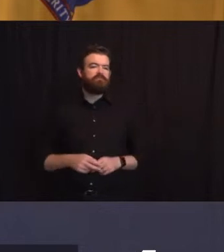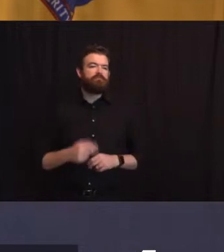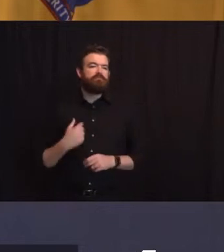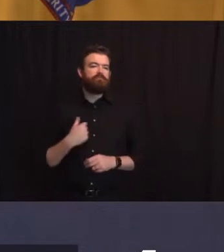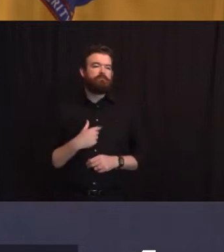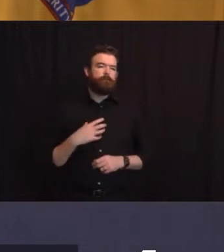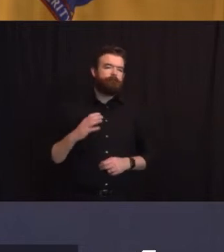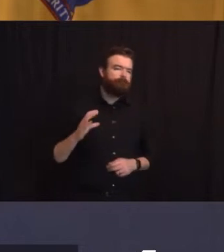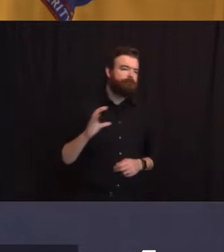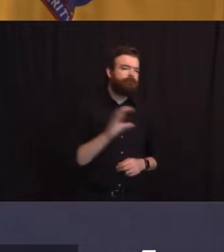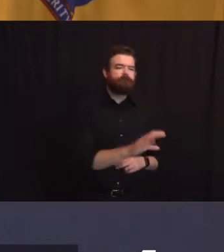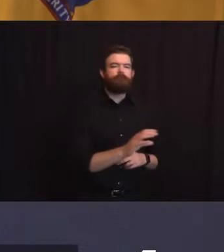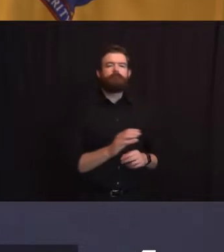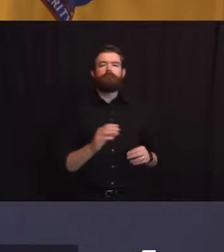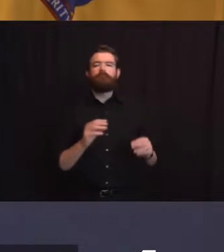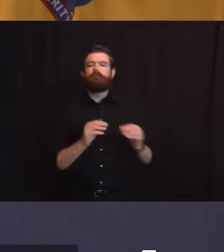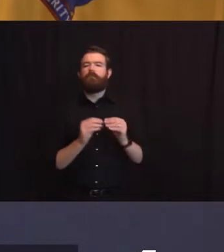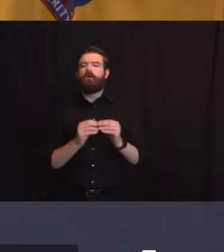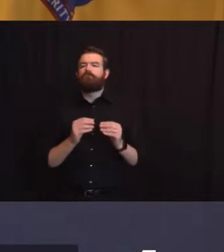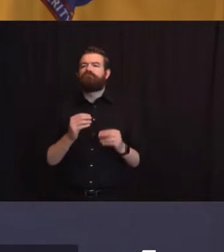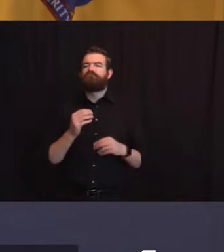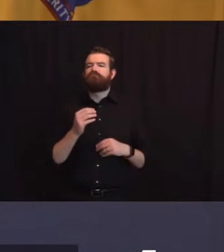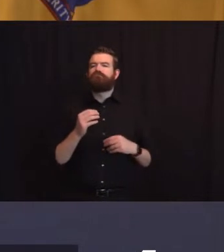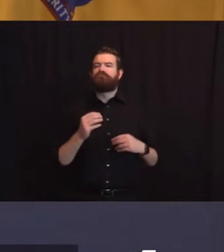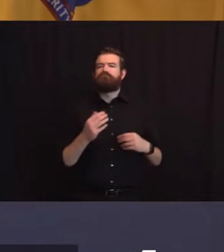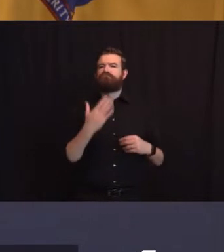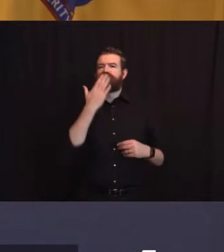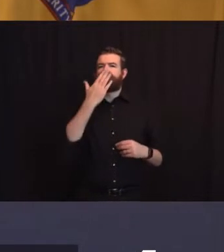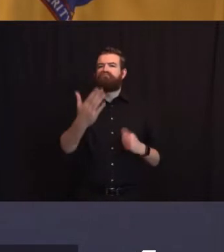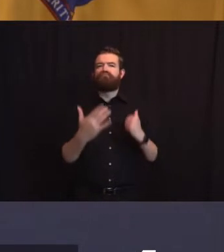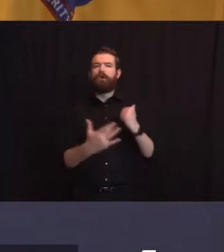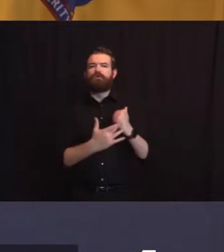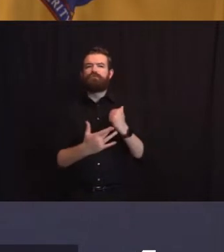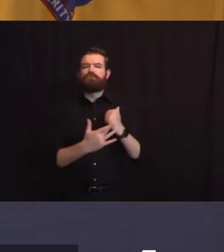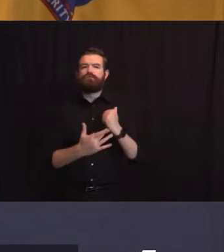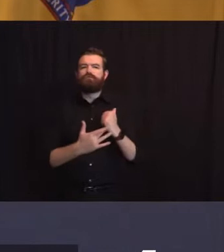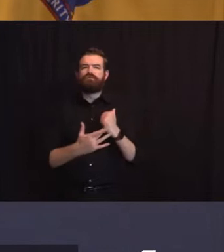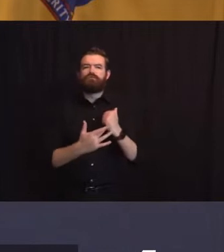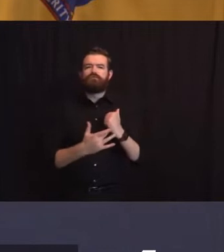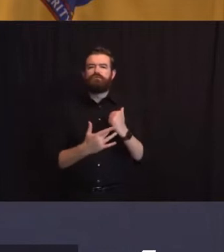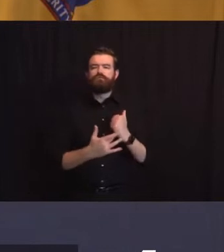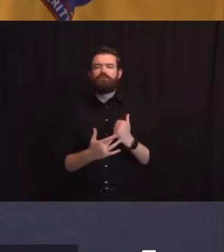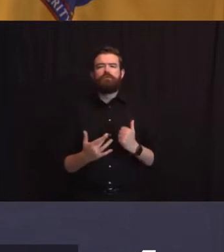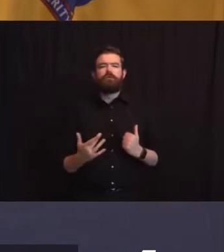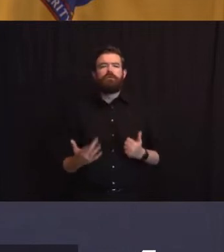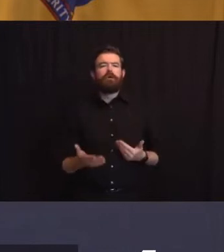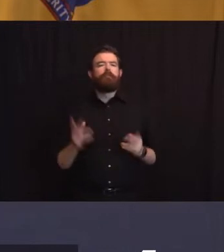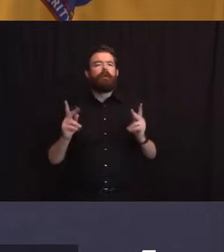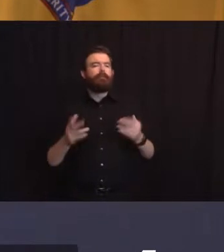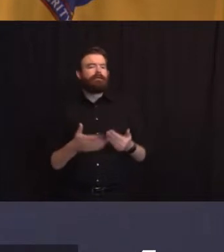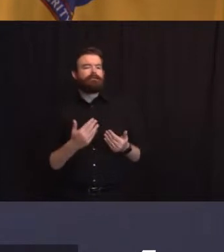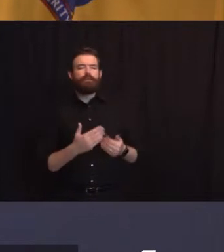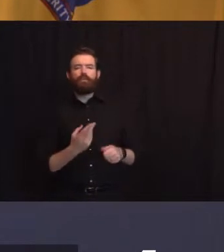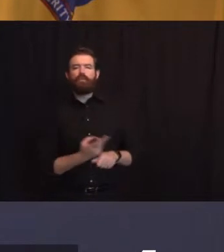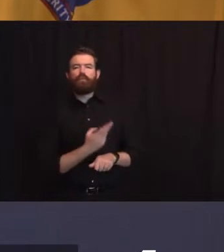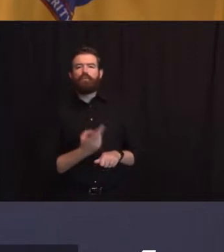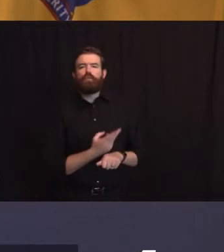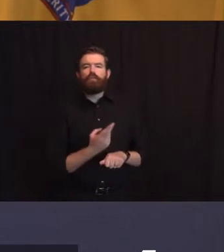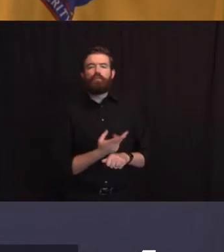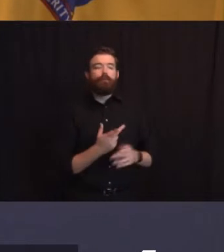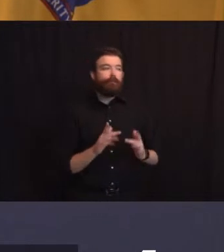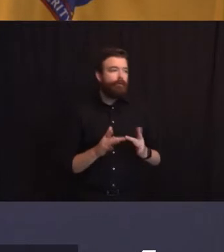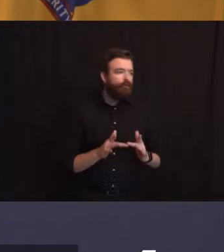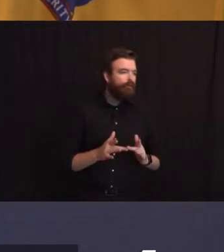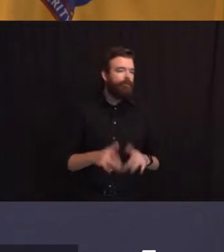technology and just the customer interface. I think the hygiene levels, which have